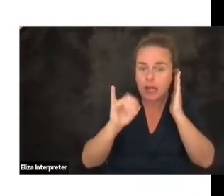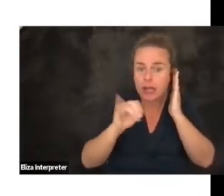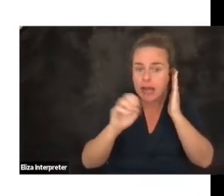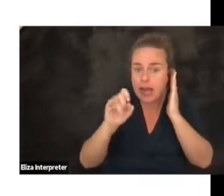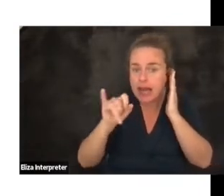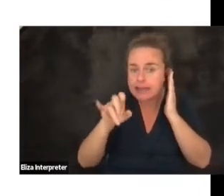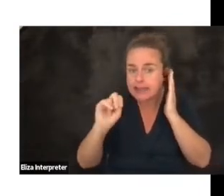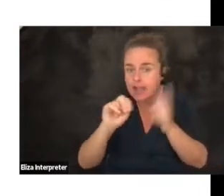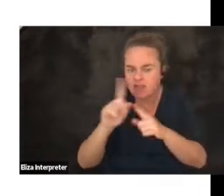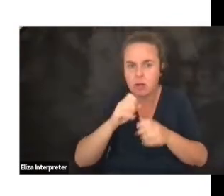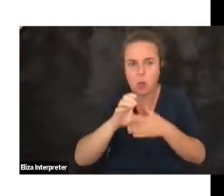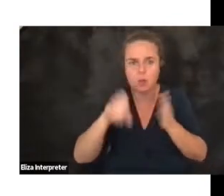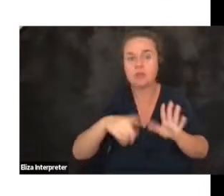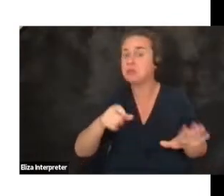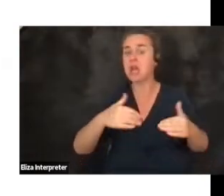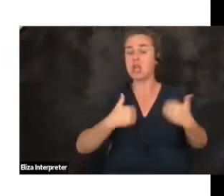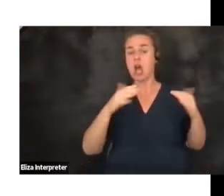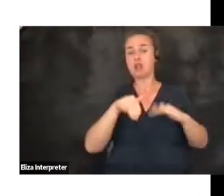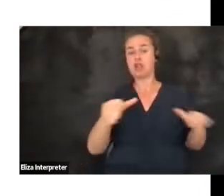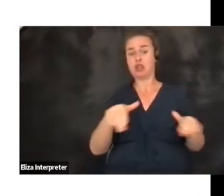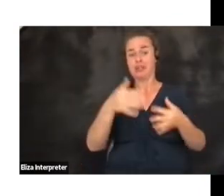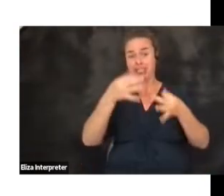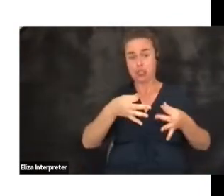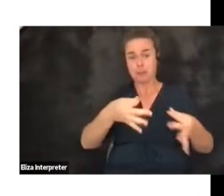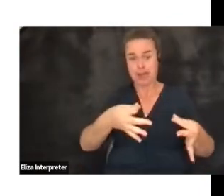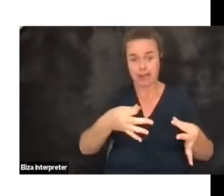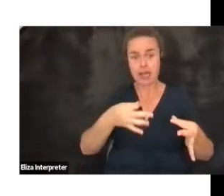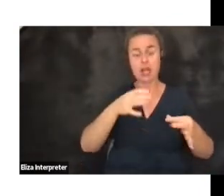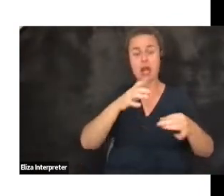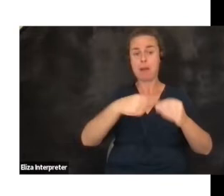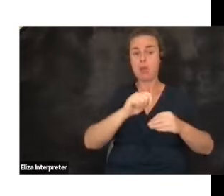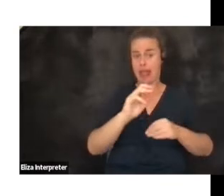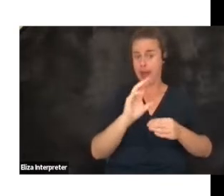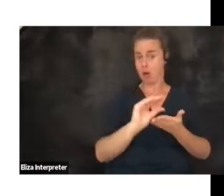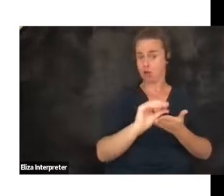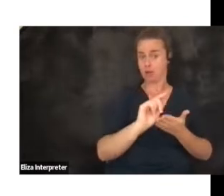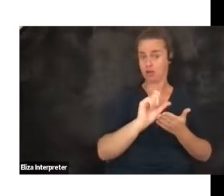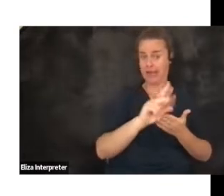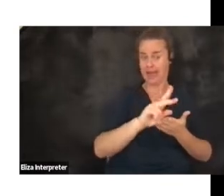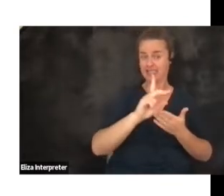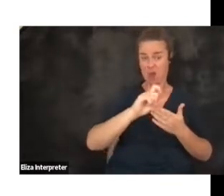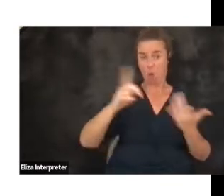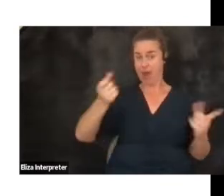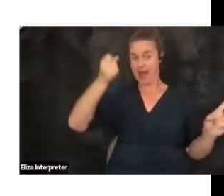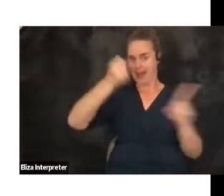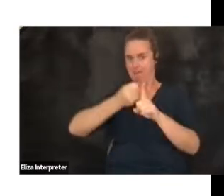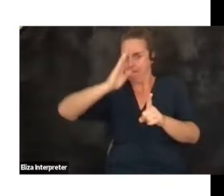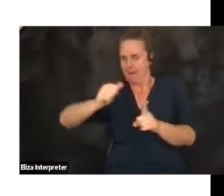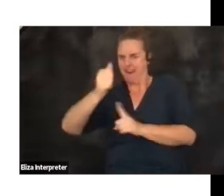decision-making on the marshmallow task is moderated by beliefs about environmental